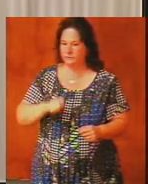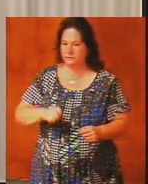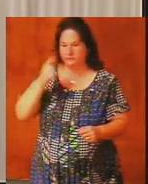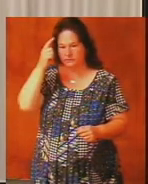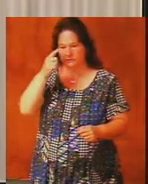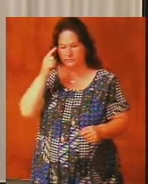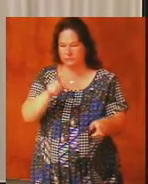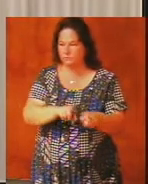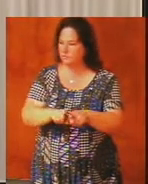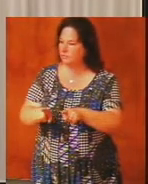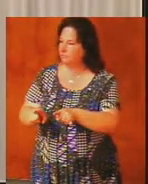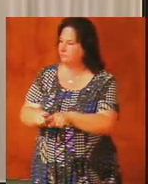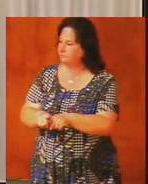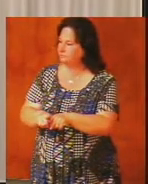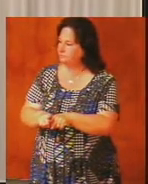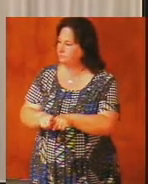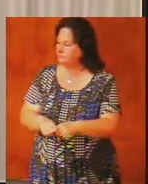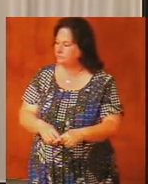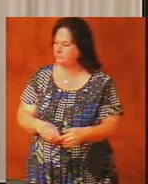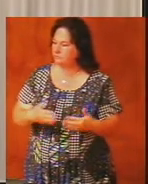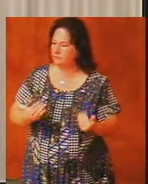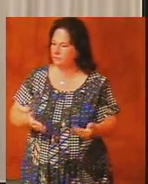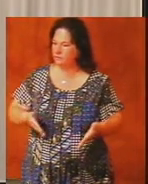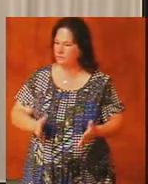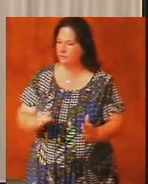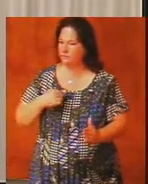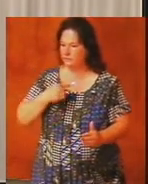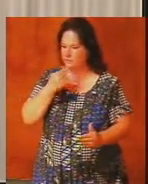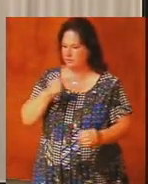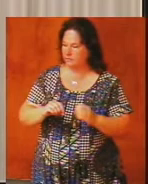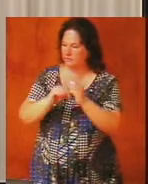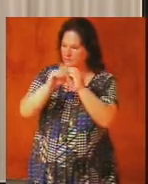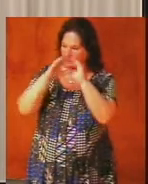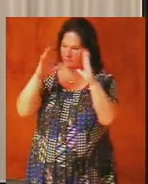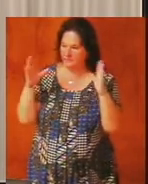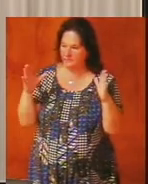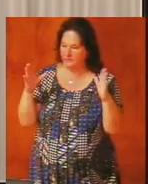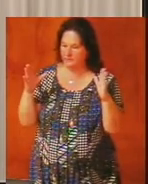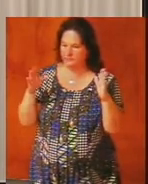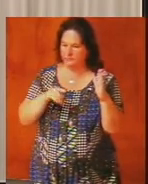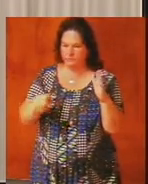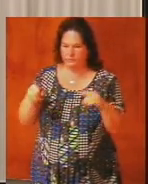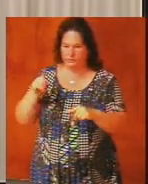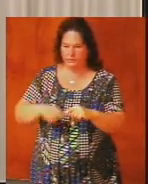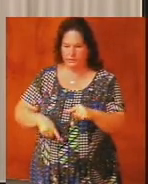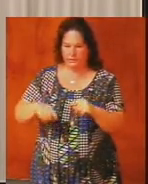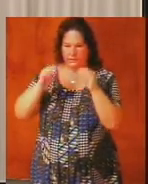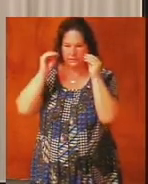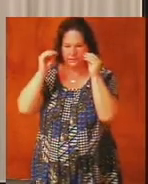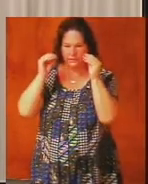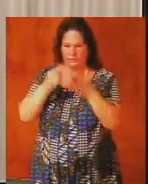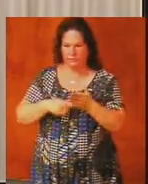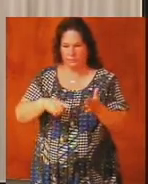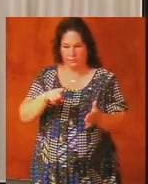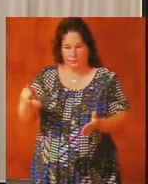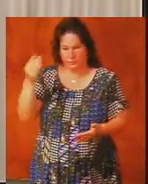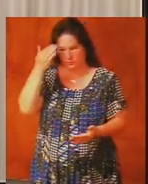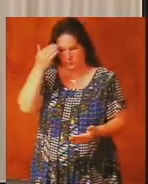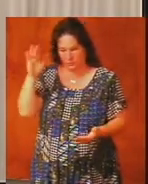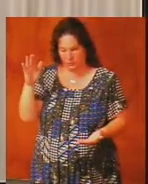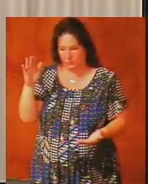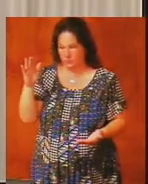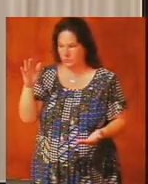as well. Now, let me say the obvious. You can't teach what you don't know.